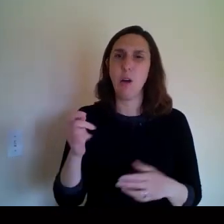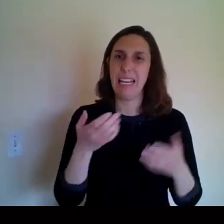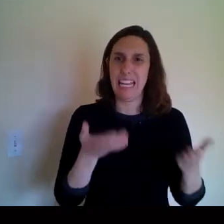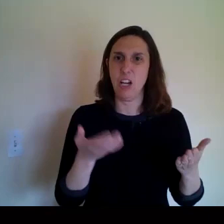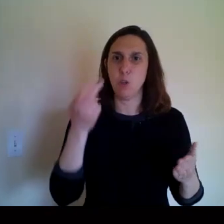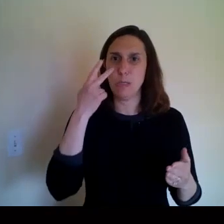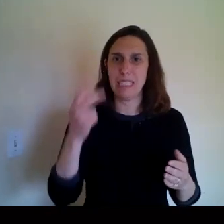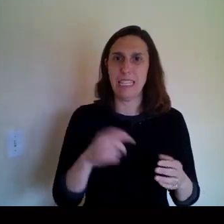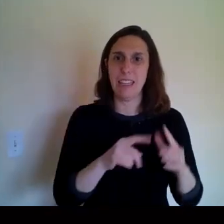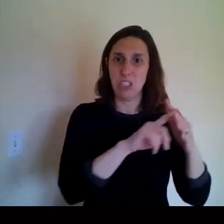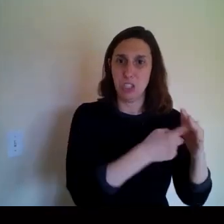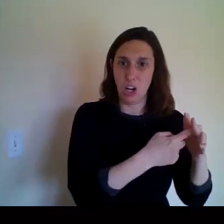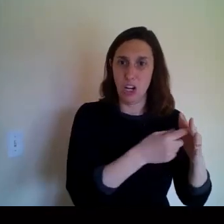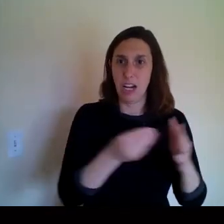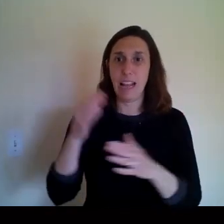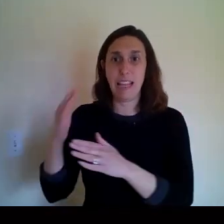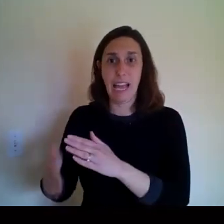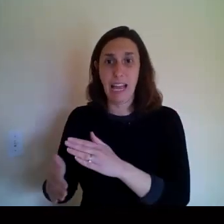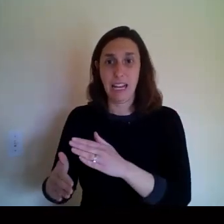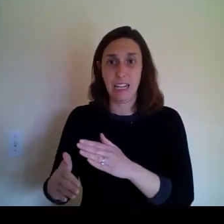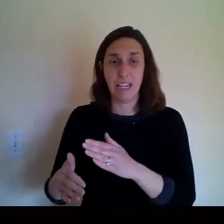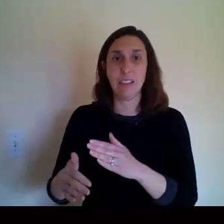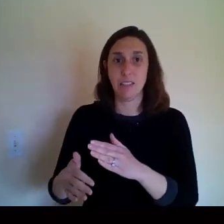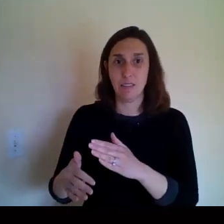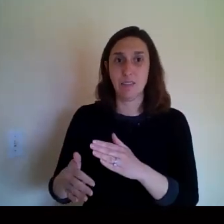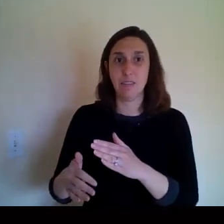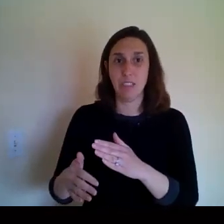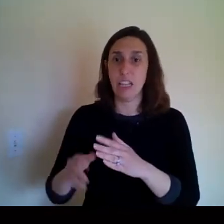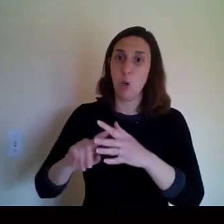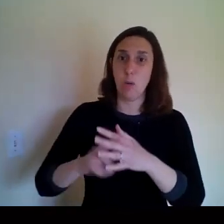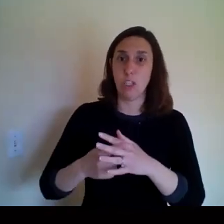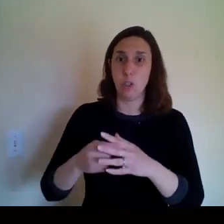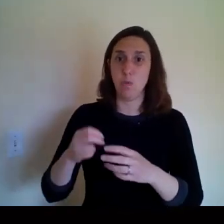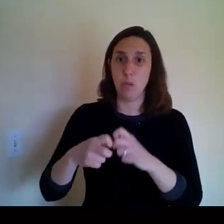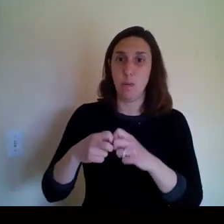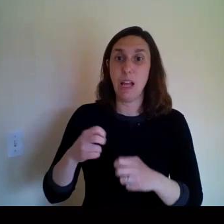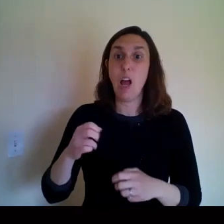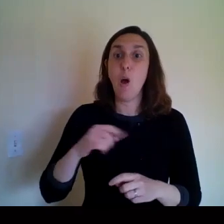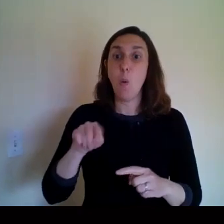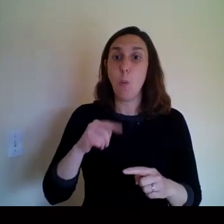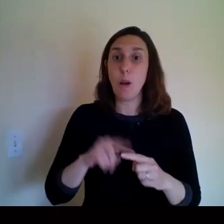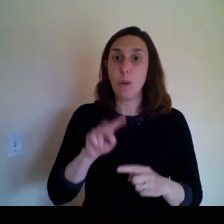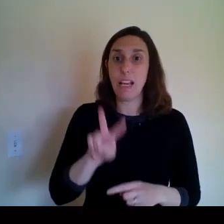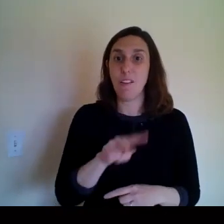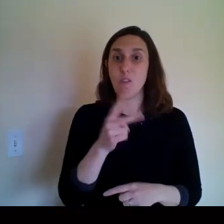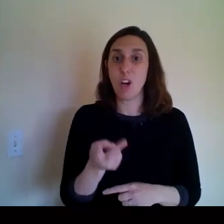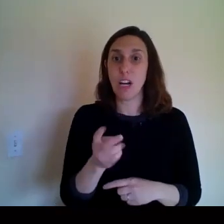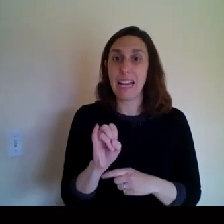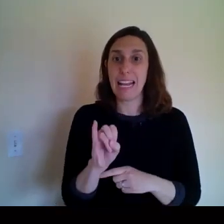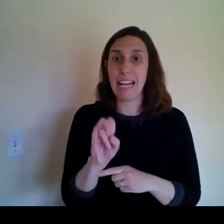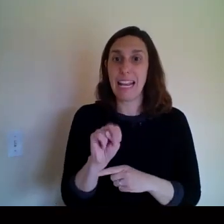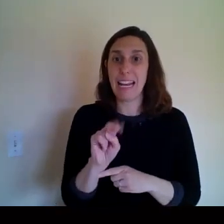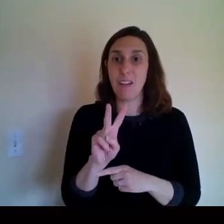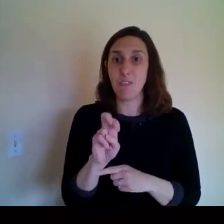and we end. When we invert a function or invert an operation,